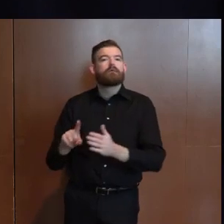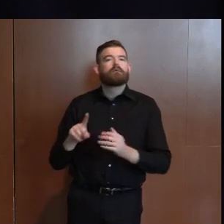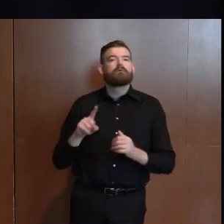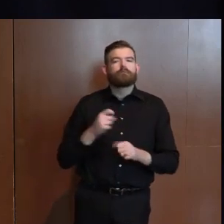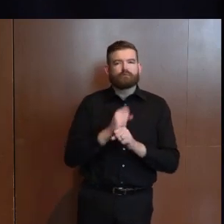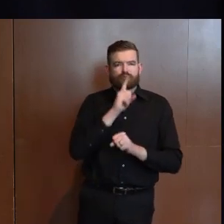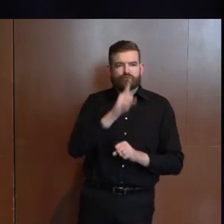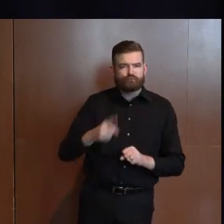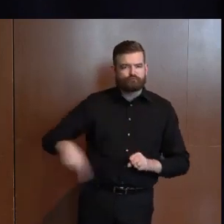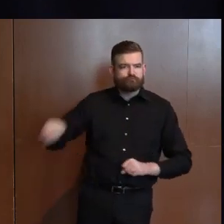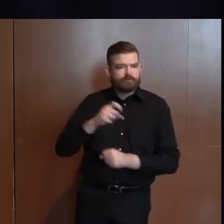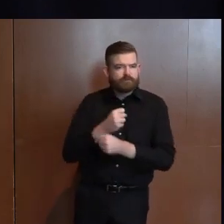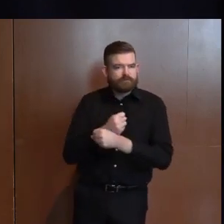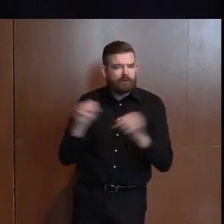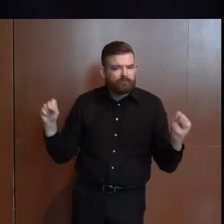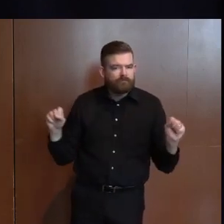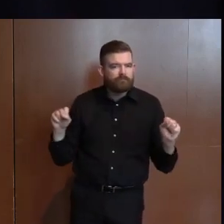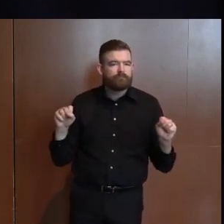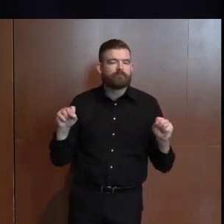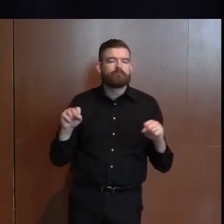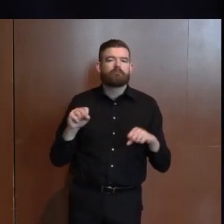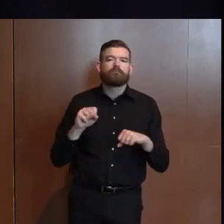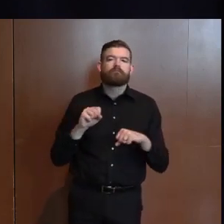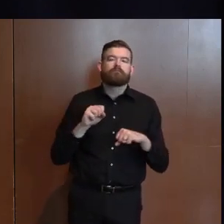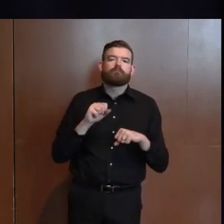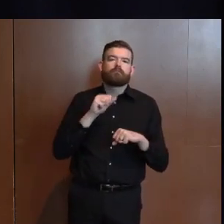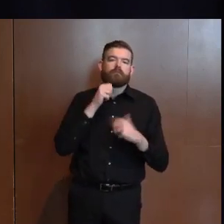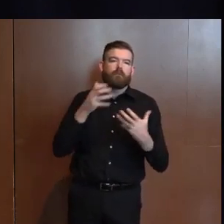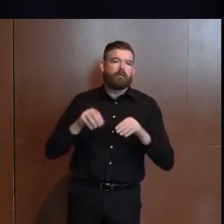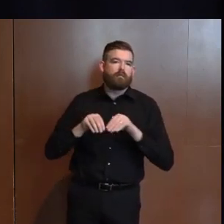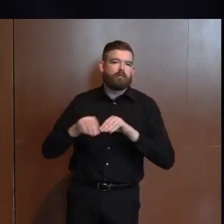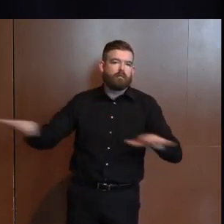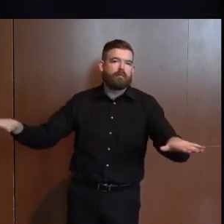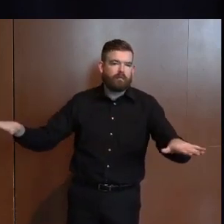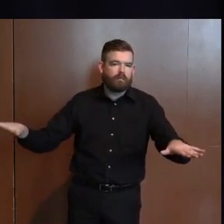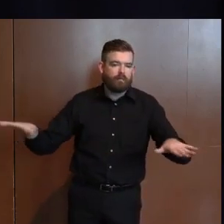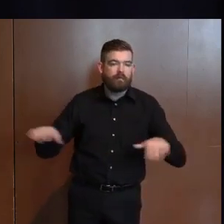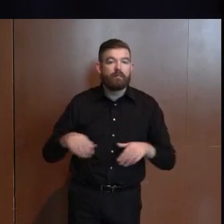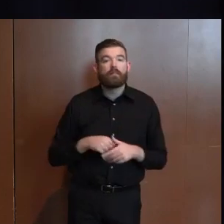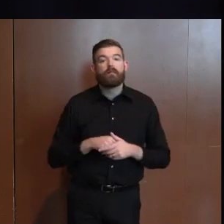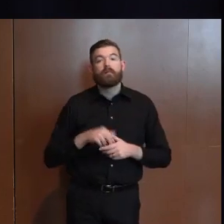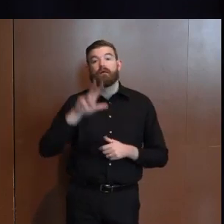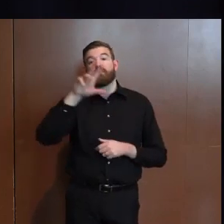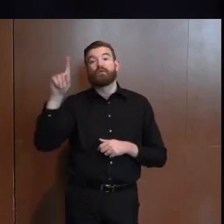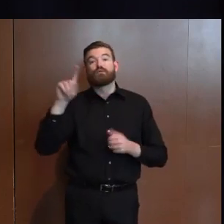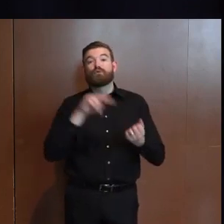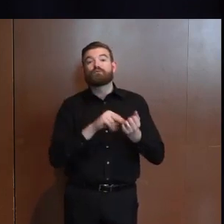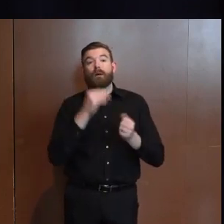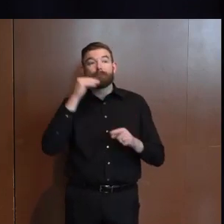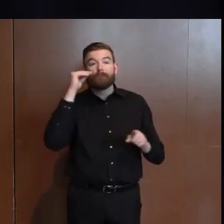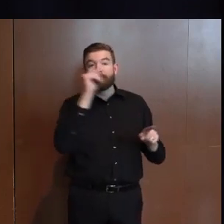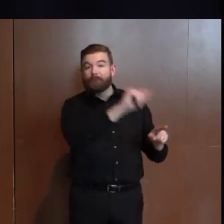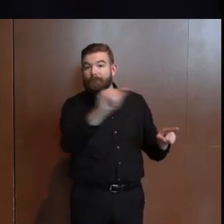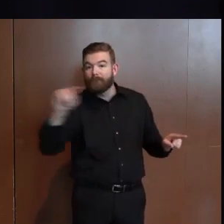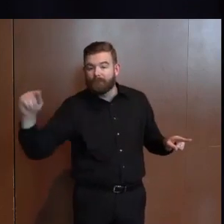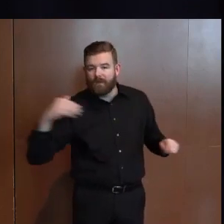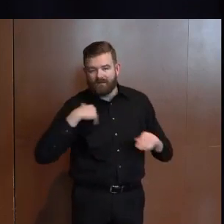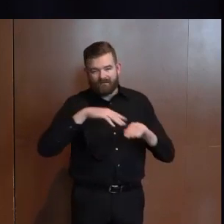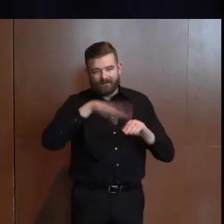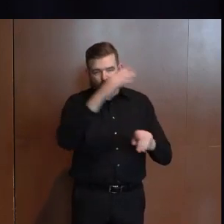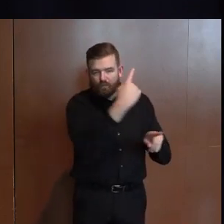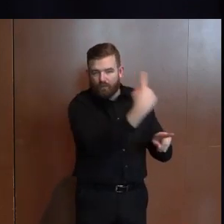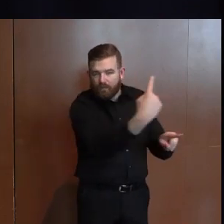measures. As I stated, 93 long-term care facilities in the state have at least 1 COVID-19